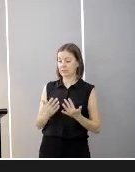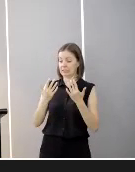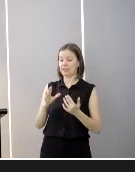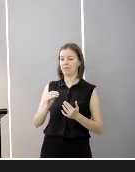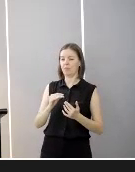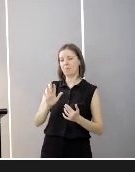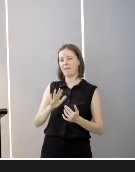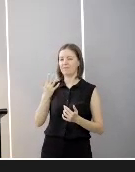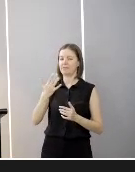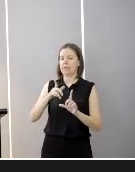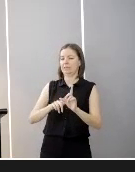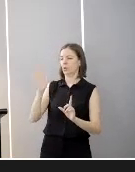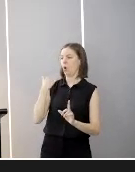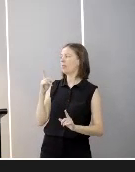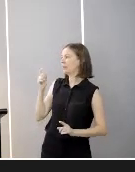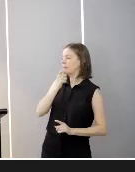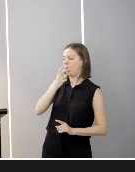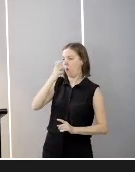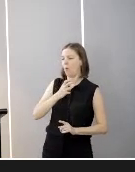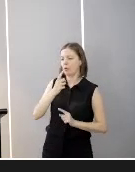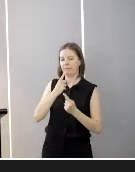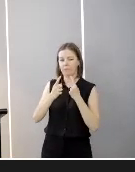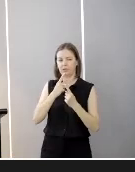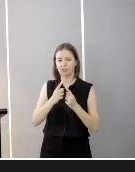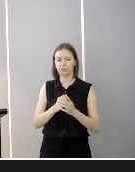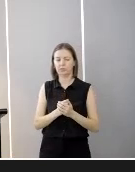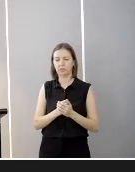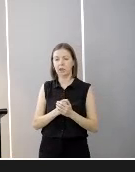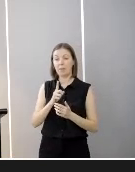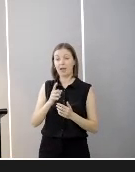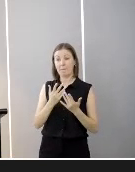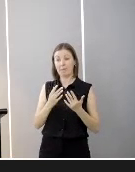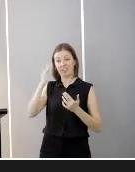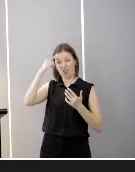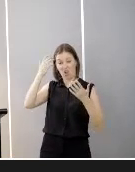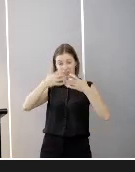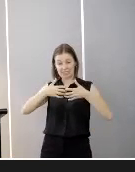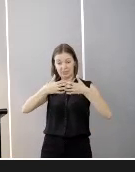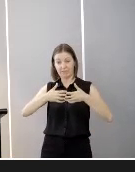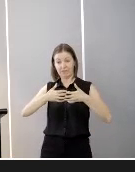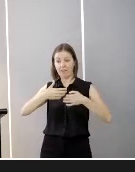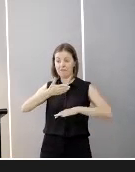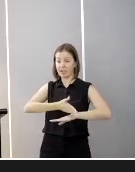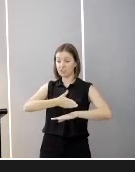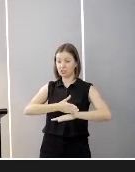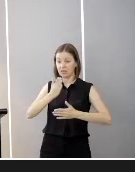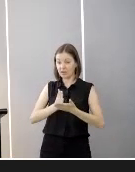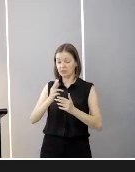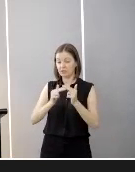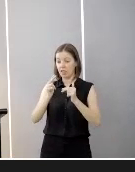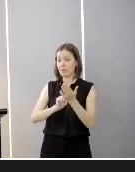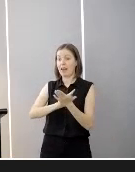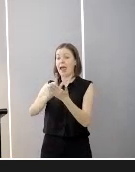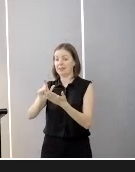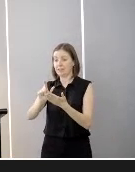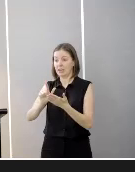it's a little bit outdated. We now know that a lot of these cognitive functions actually develop much later. So probably up to